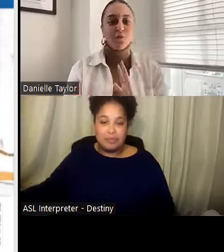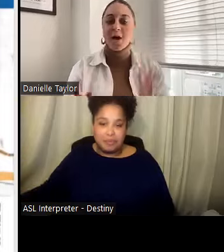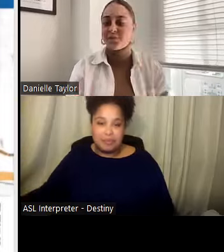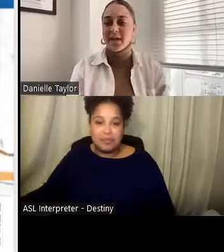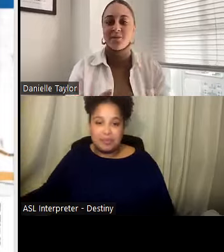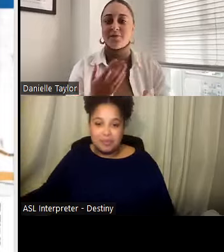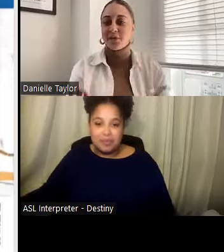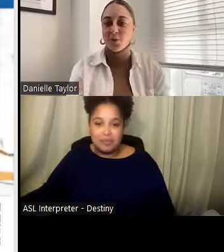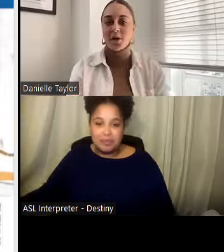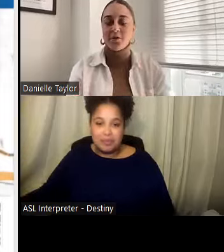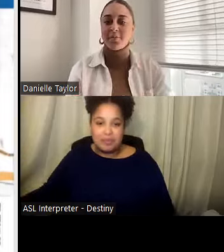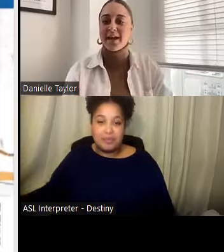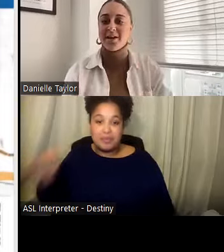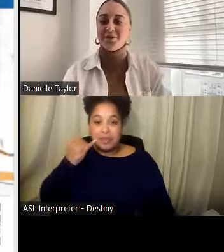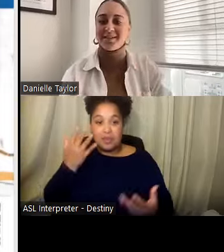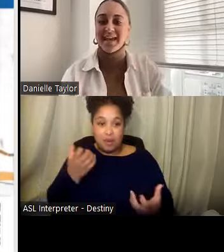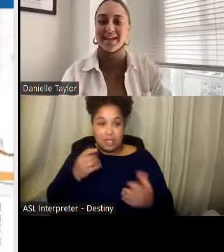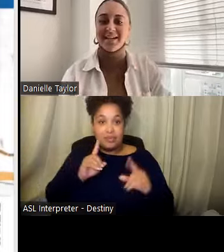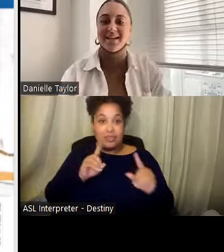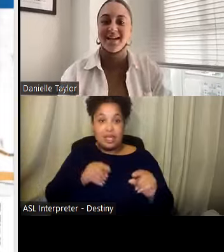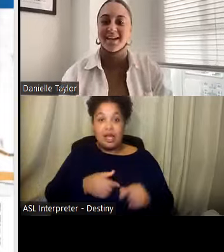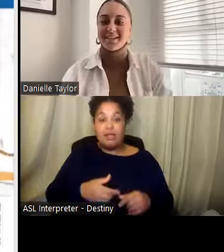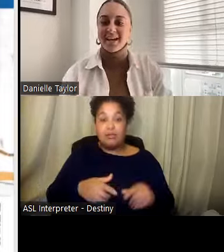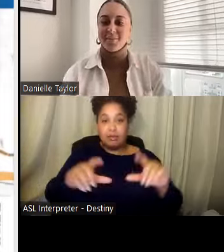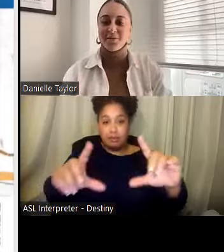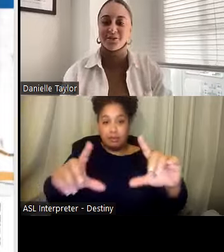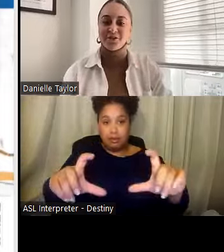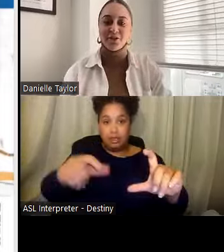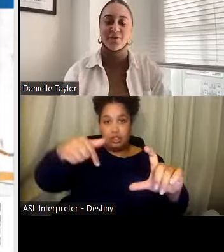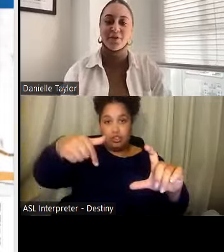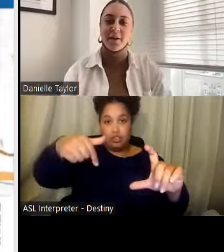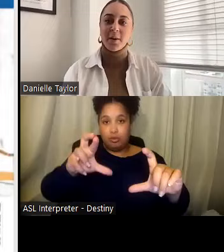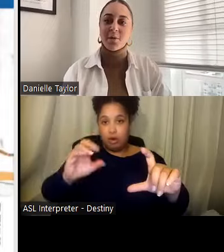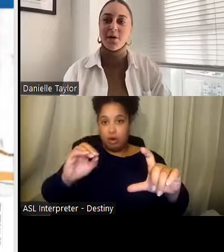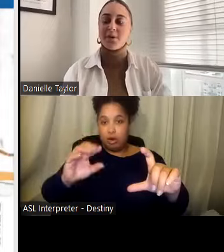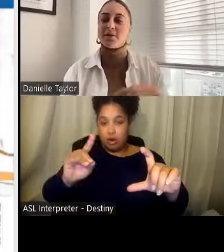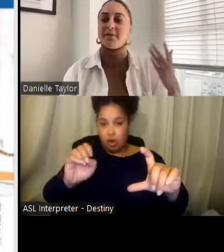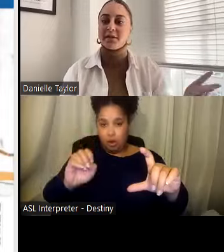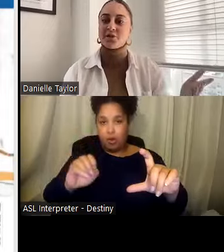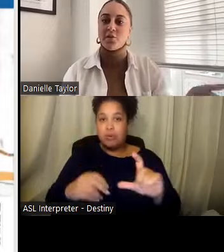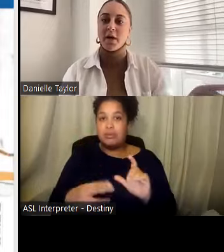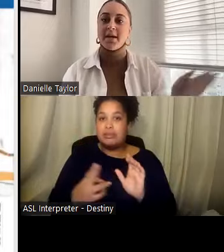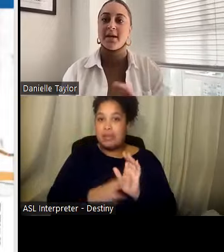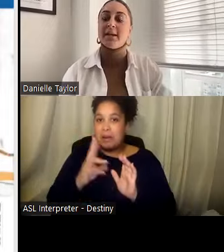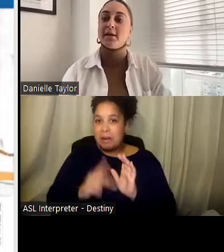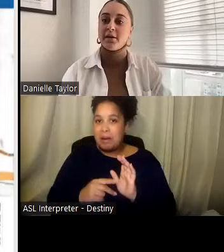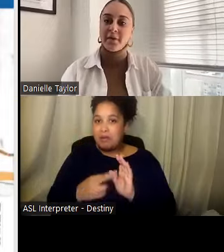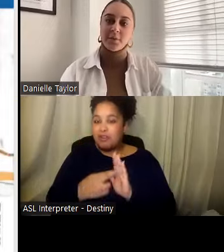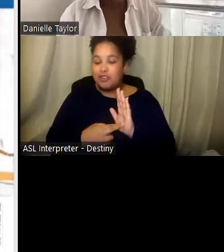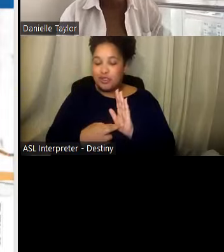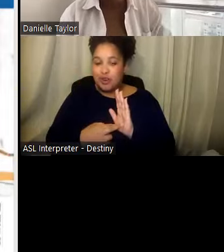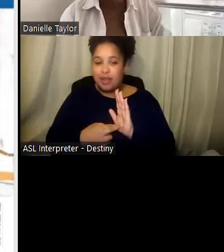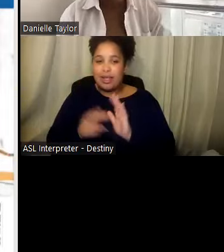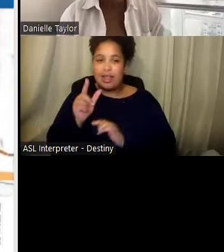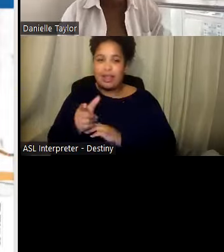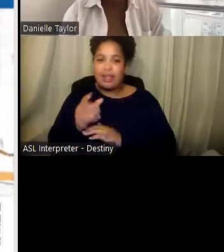you want to attend, we have the QR code up there now. You can scan and sign up and register for the upcoming one. And we also have an additional one later in